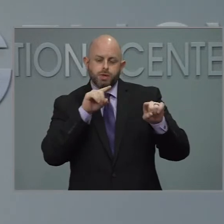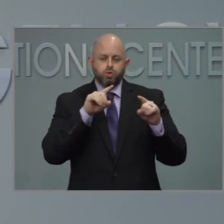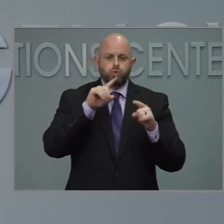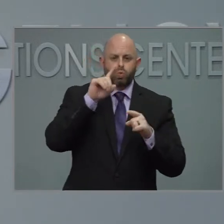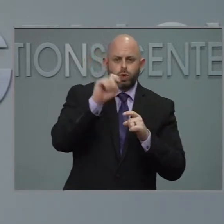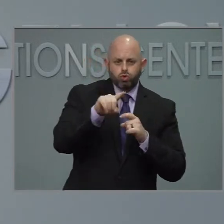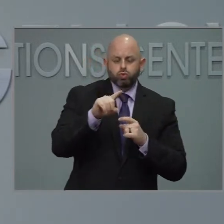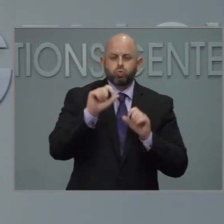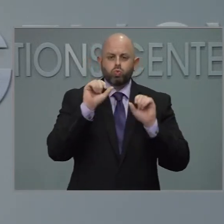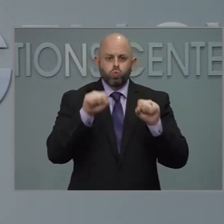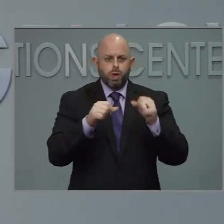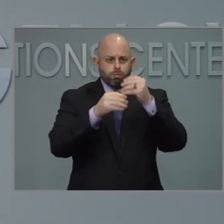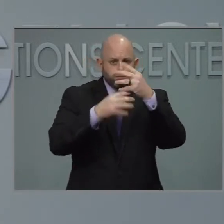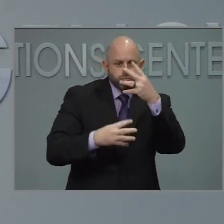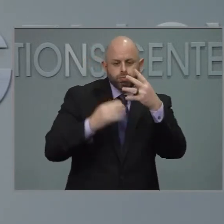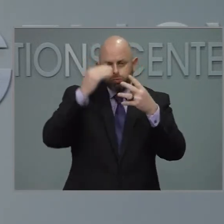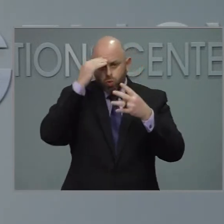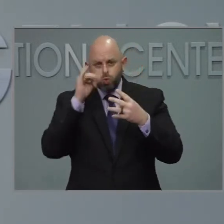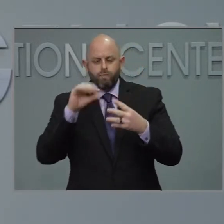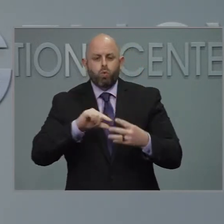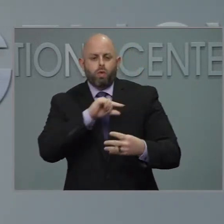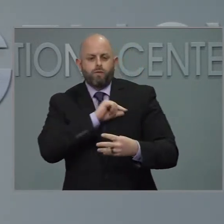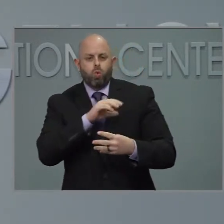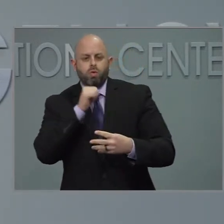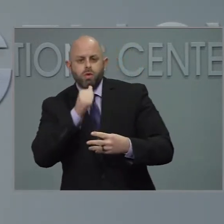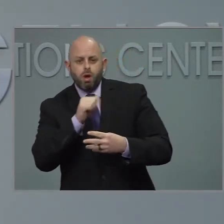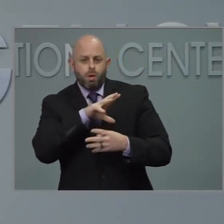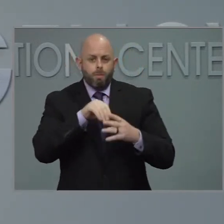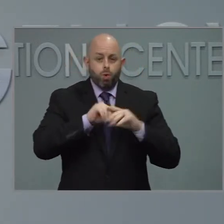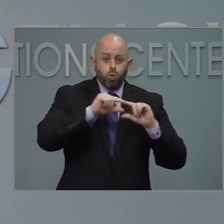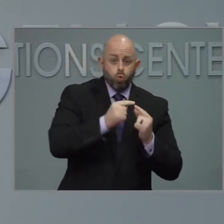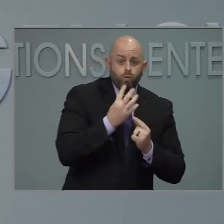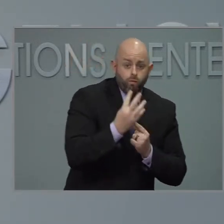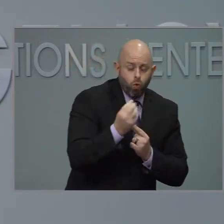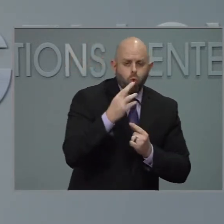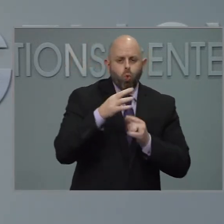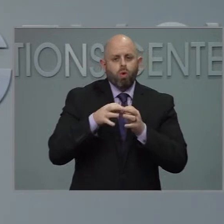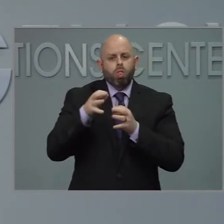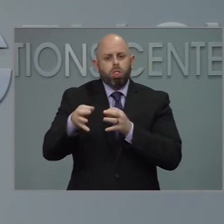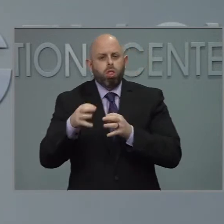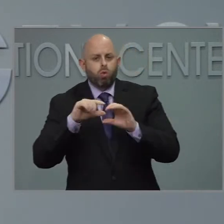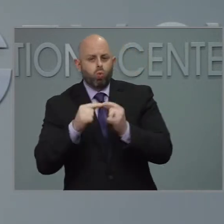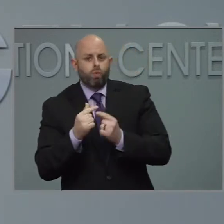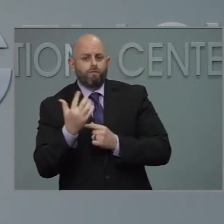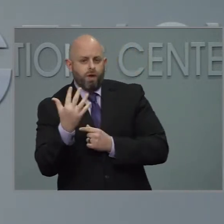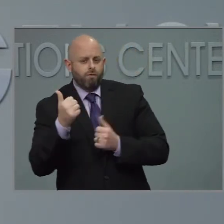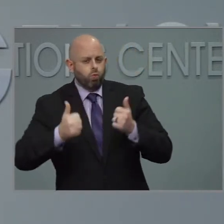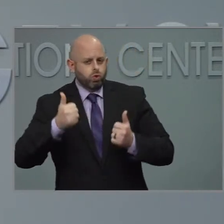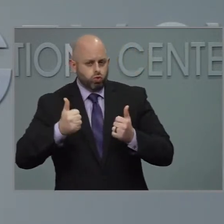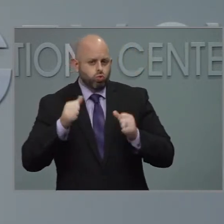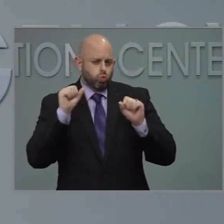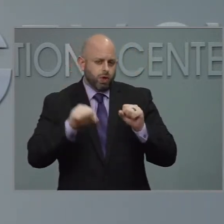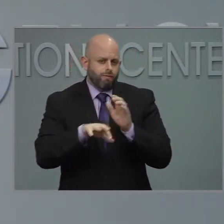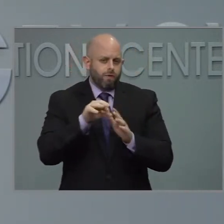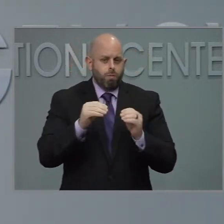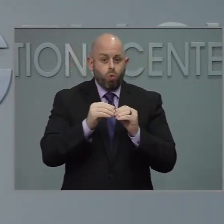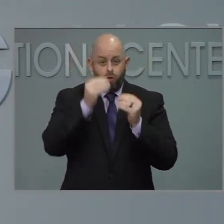to know whether or not you would qualify as the part of Group 4 or whether or not you would be in a Group 5. Thank you.